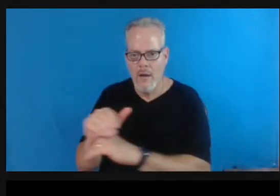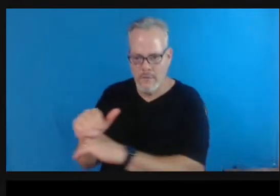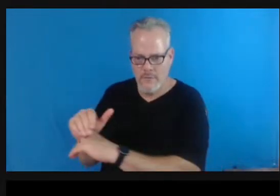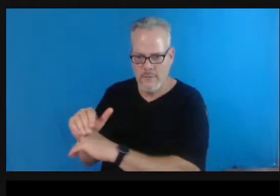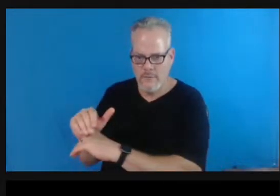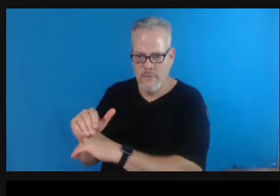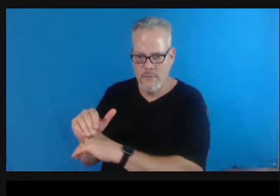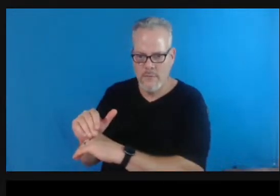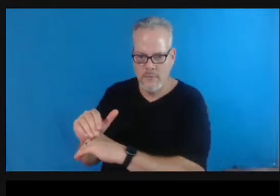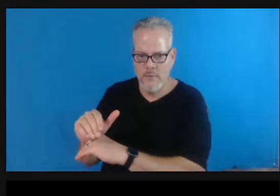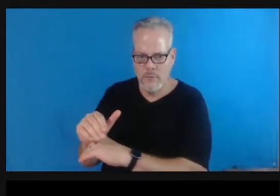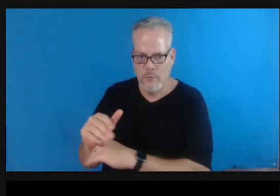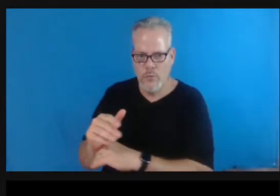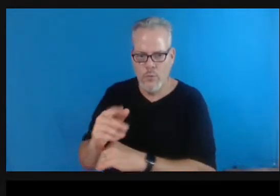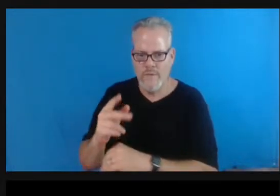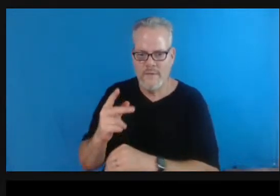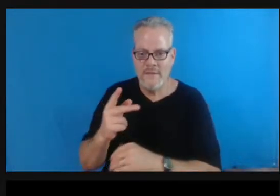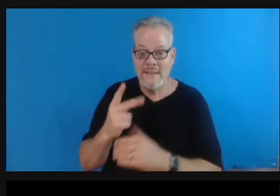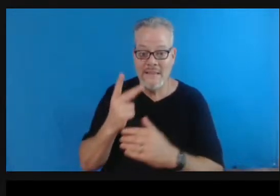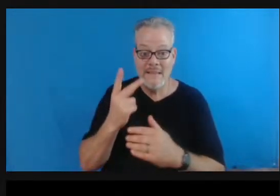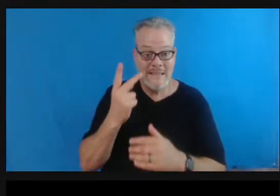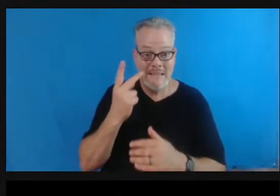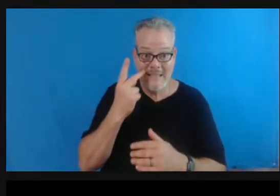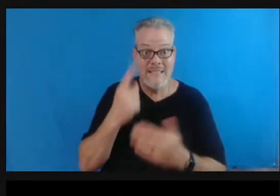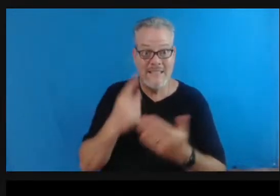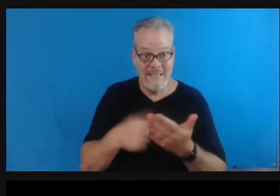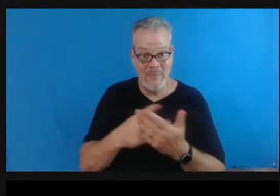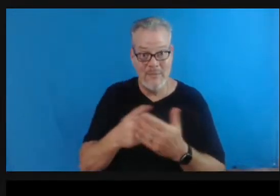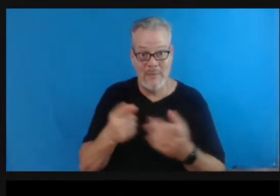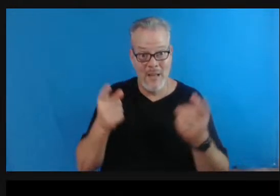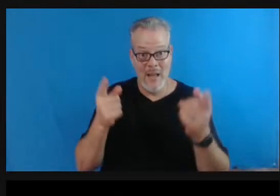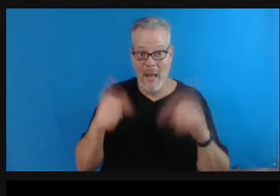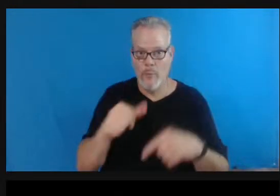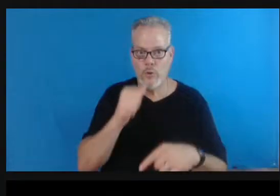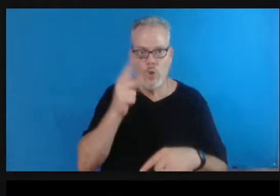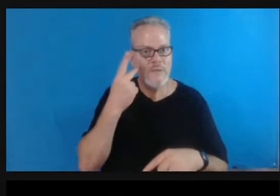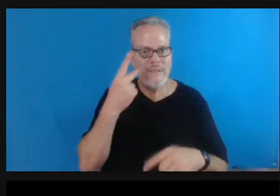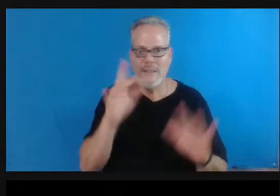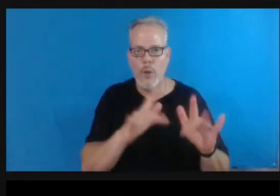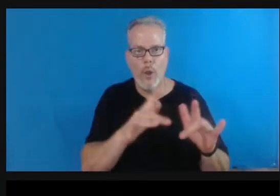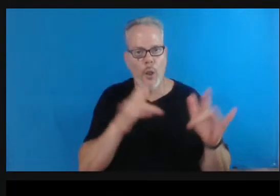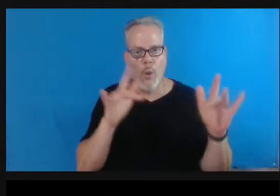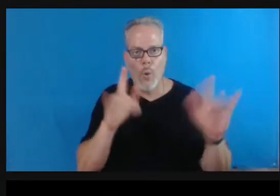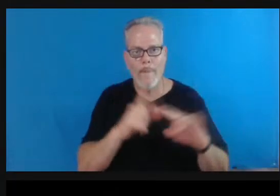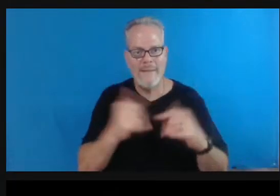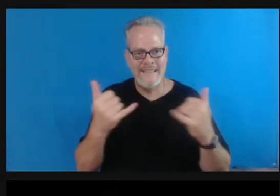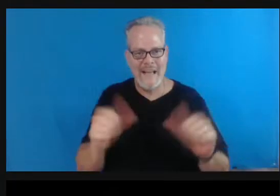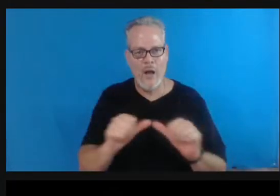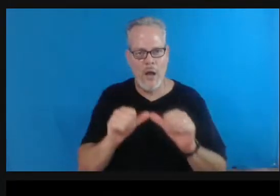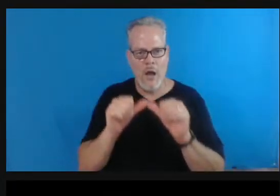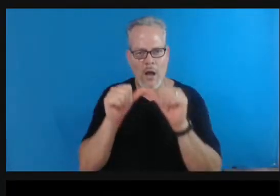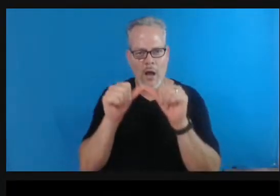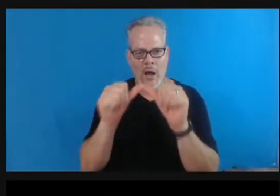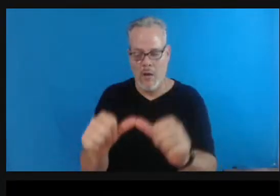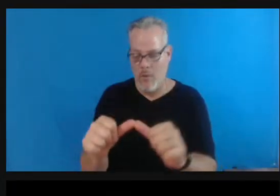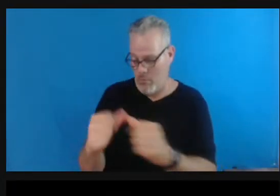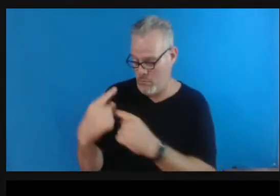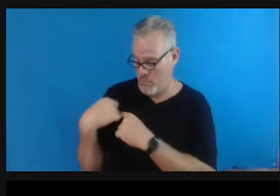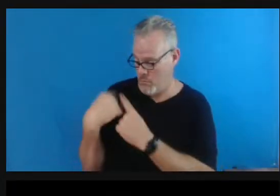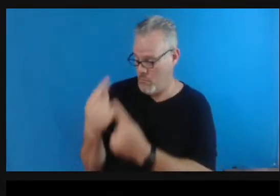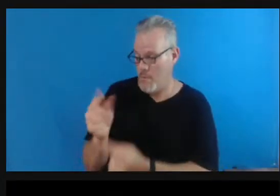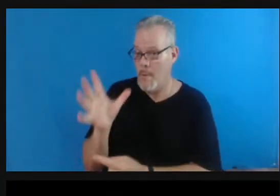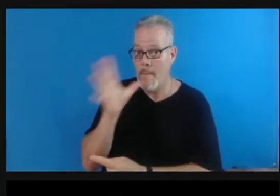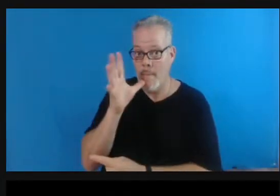We've had some periods between episodes we have not seen the glow all the time. So interesting to see that it's so persistent. Then our Mother's Day flow, our little ooze